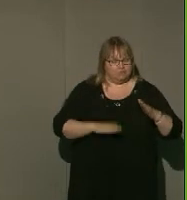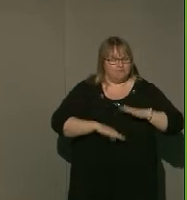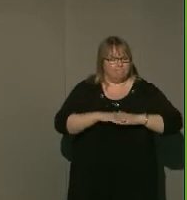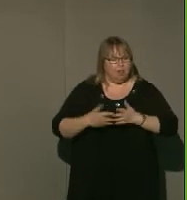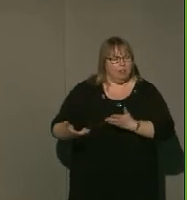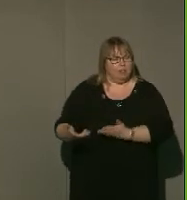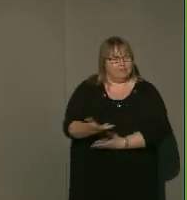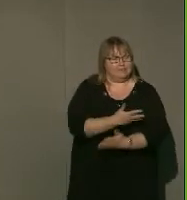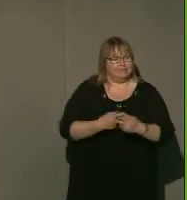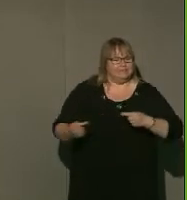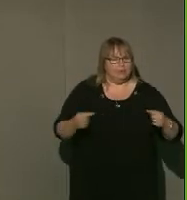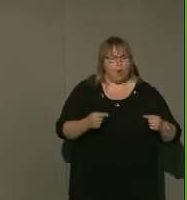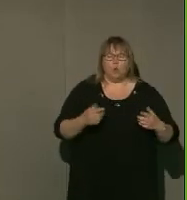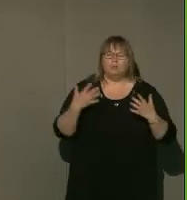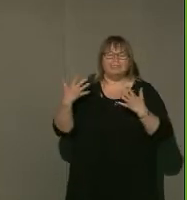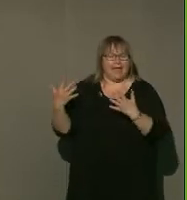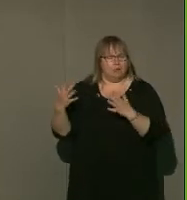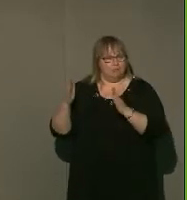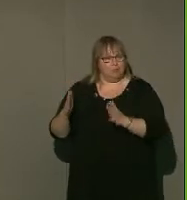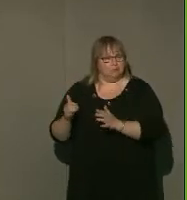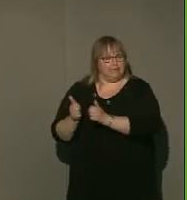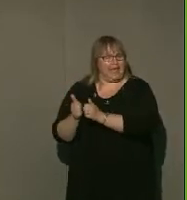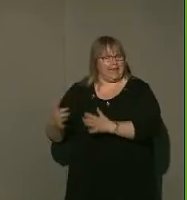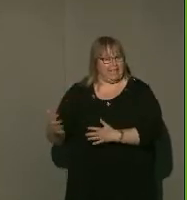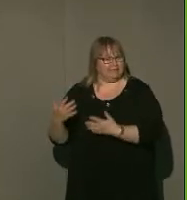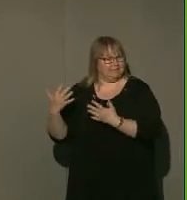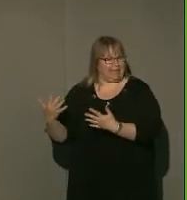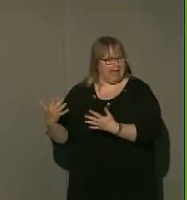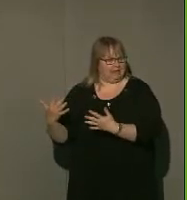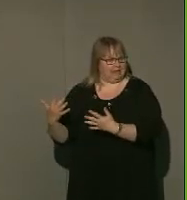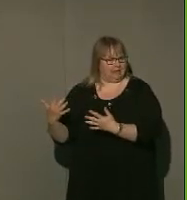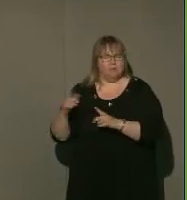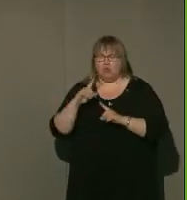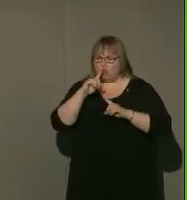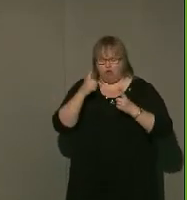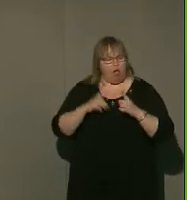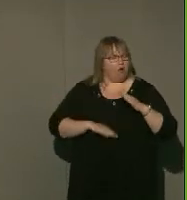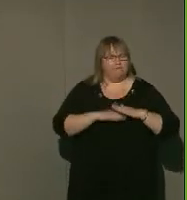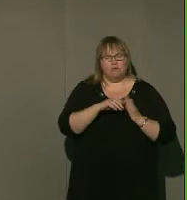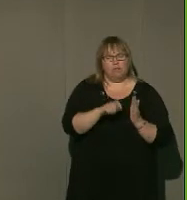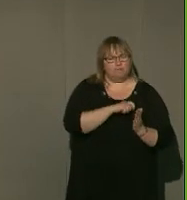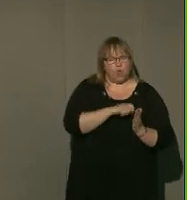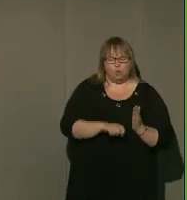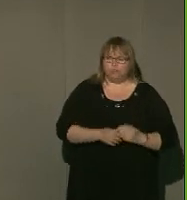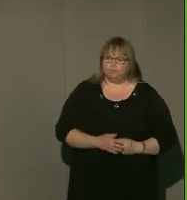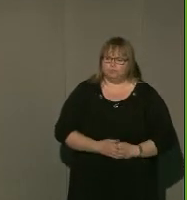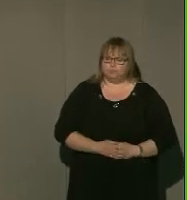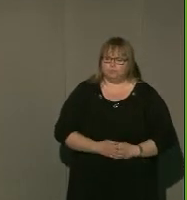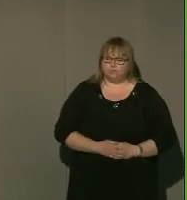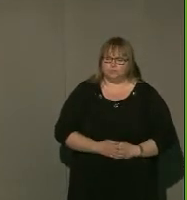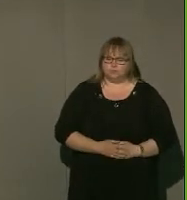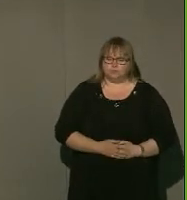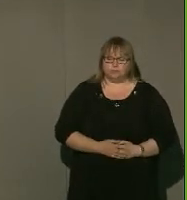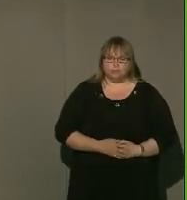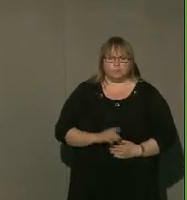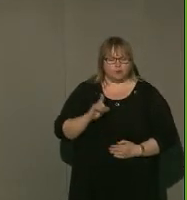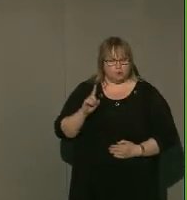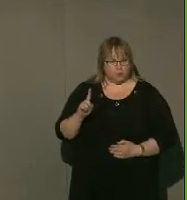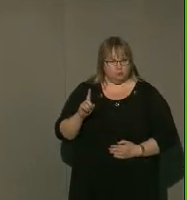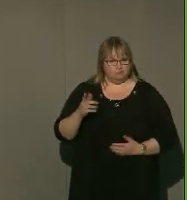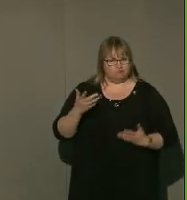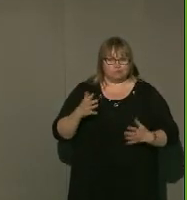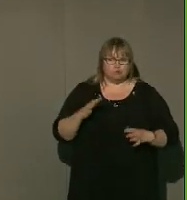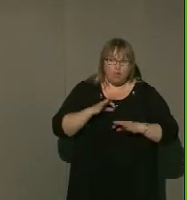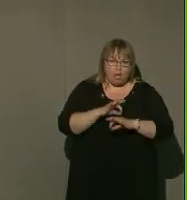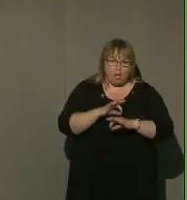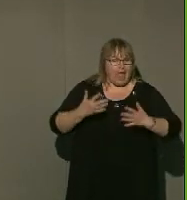votes against. Sorry, 10 votes against. I apologise. So there's no need to ask for 4. I'm just going to ask if anybody